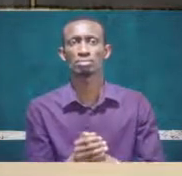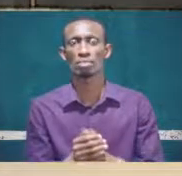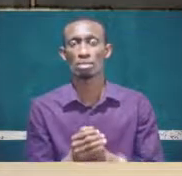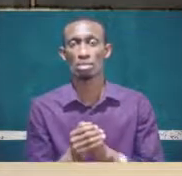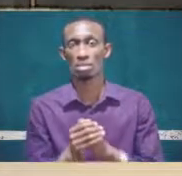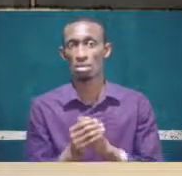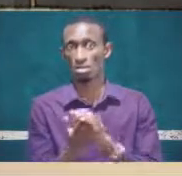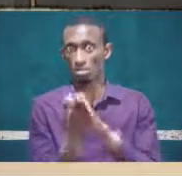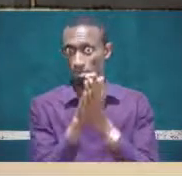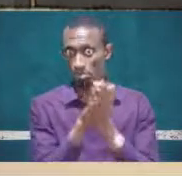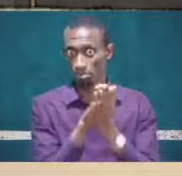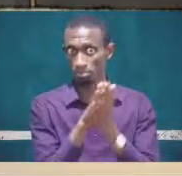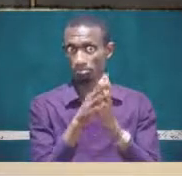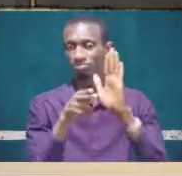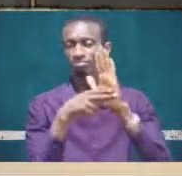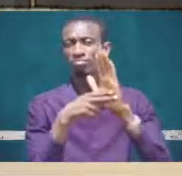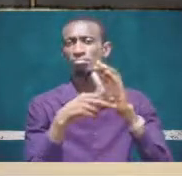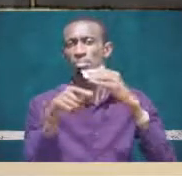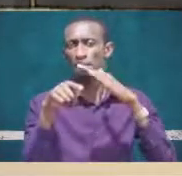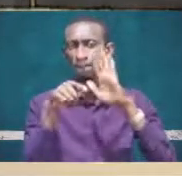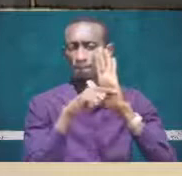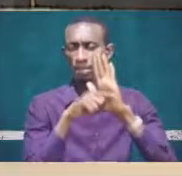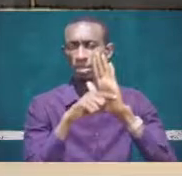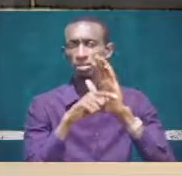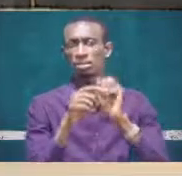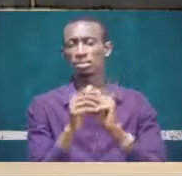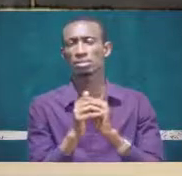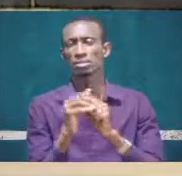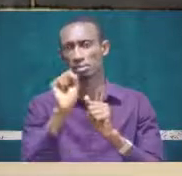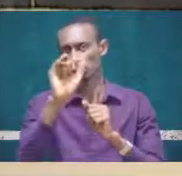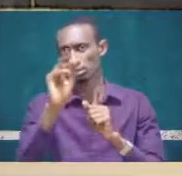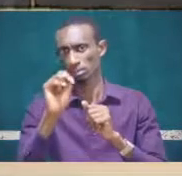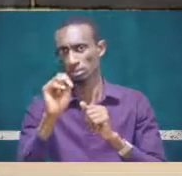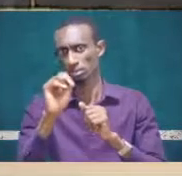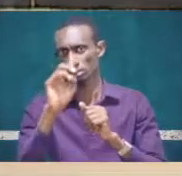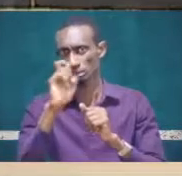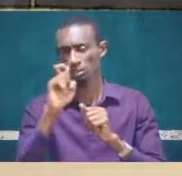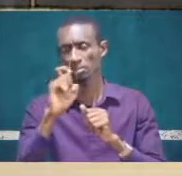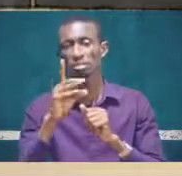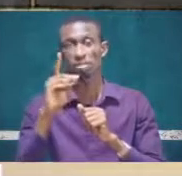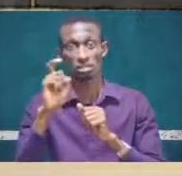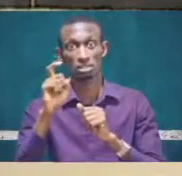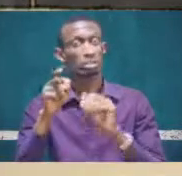having minus sine x dx, which is equal to dt.